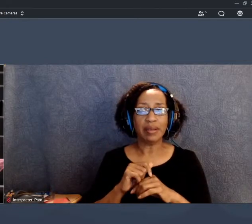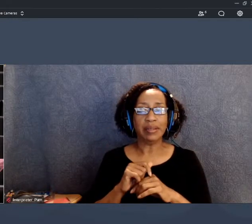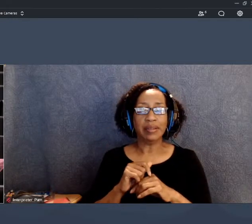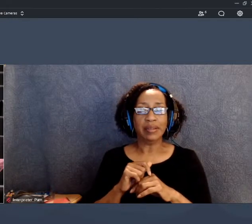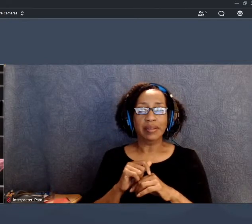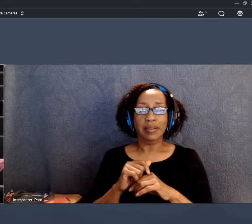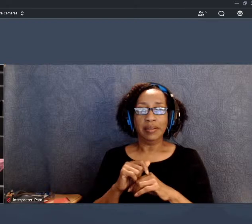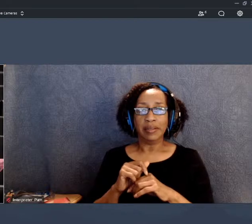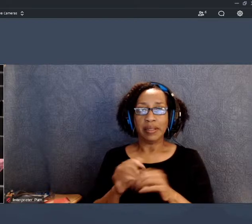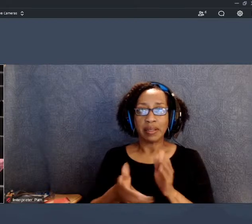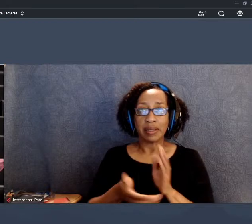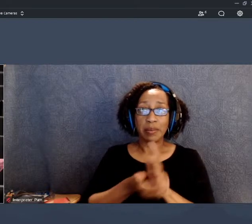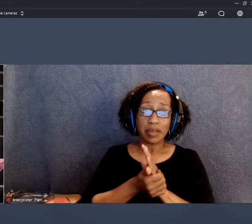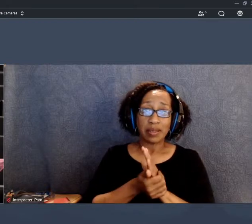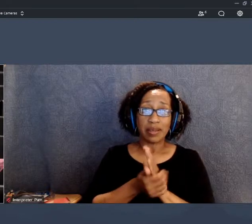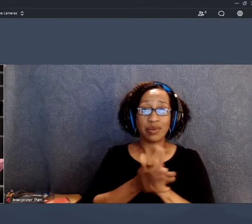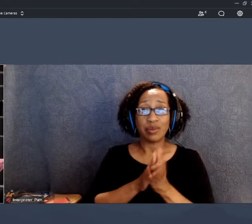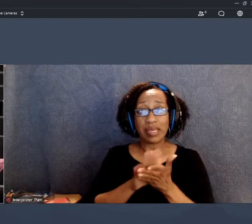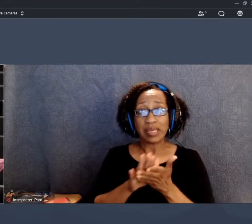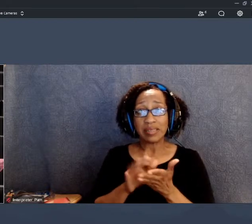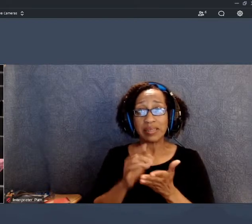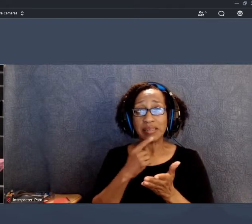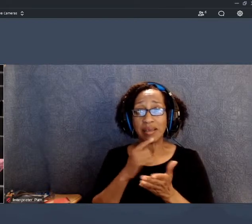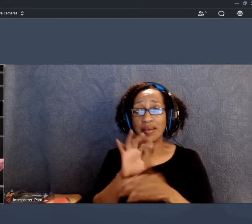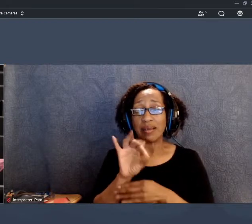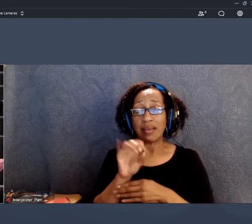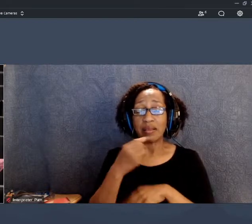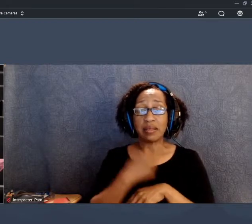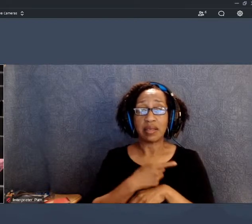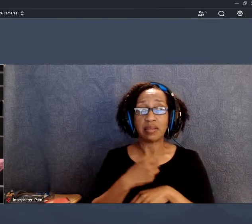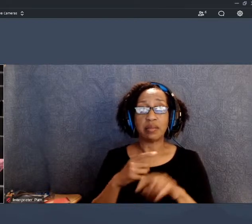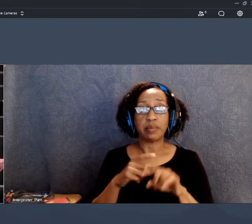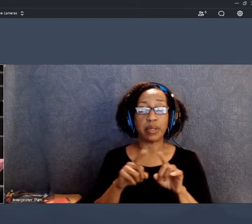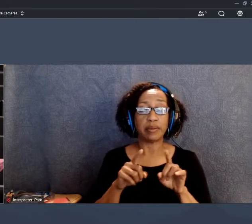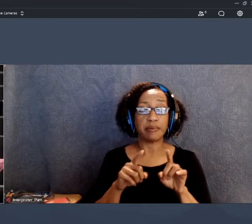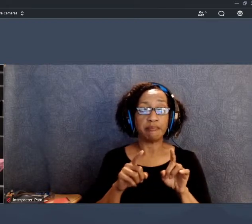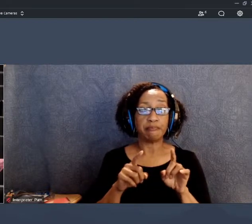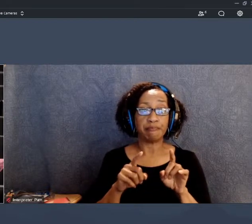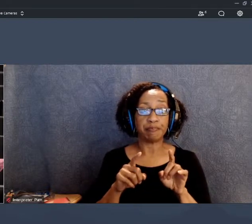to make it 90 days. But if we have